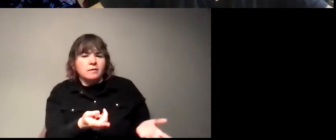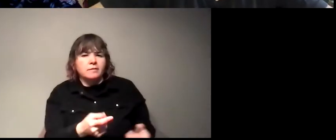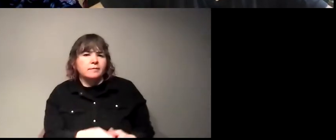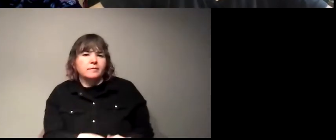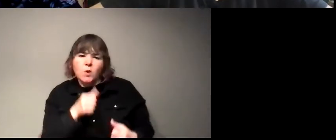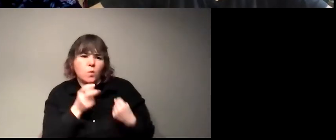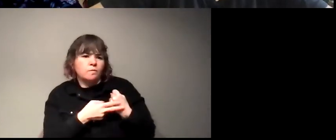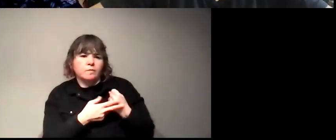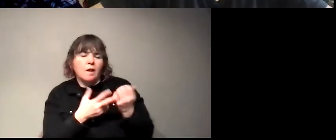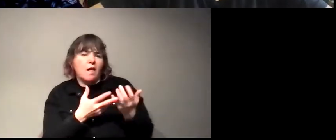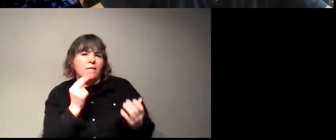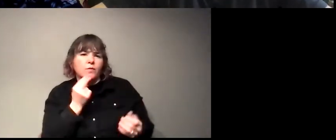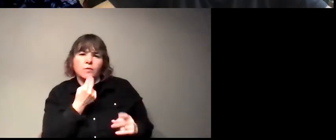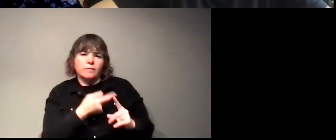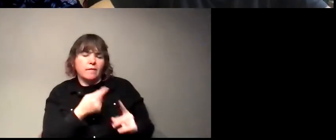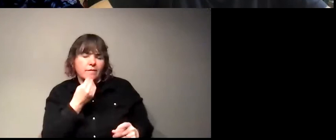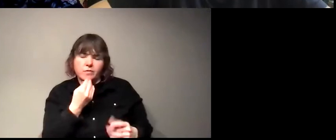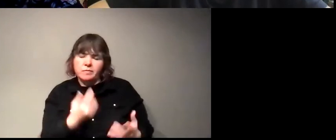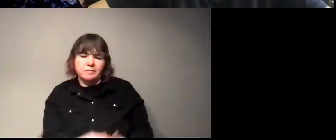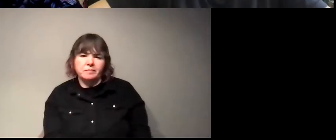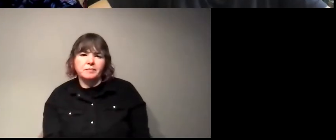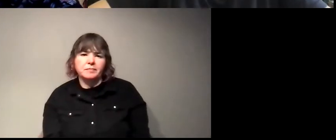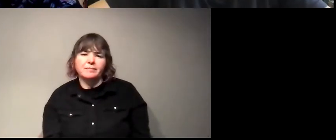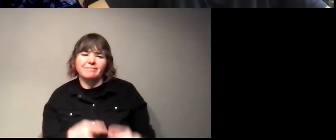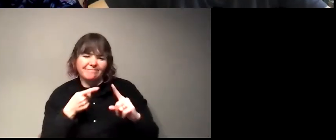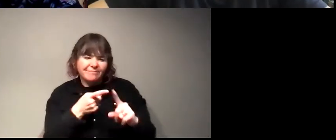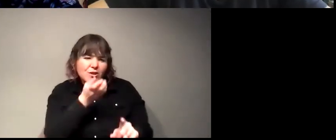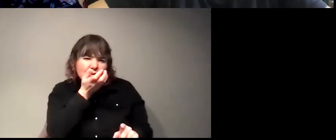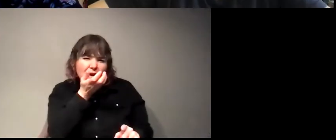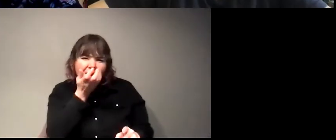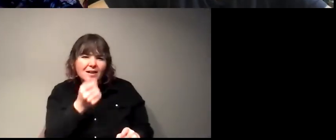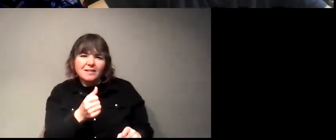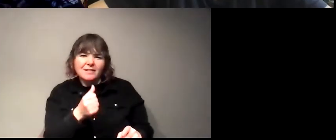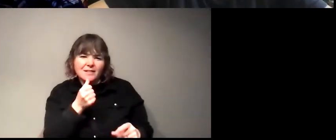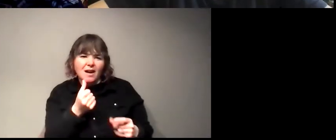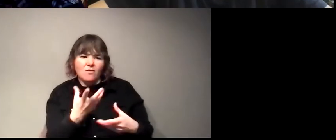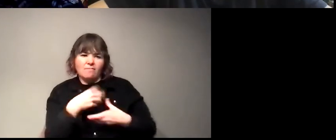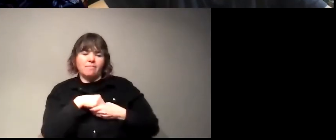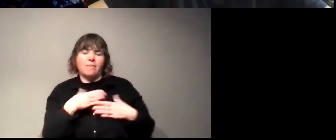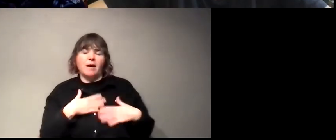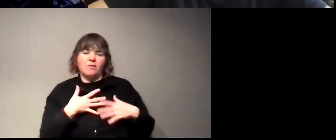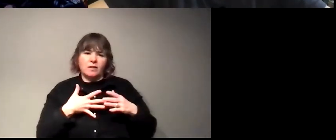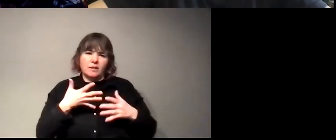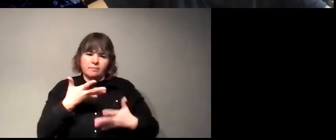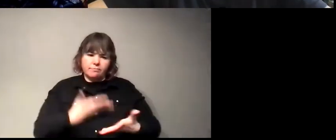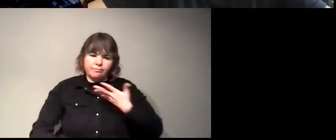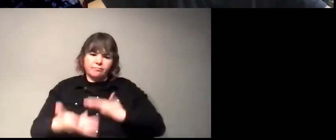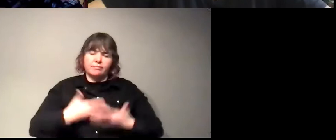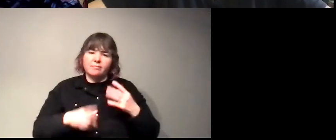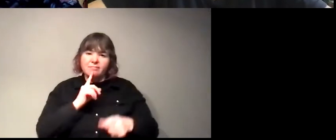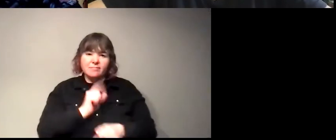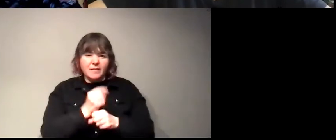store a lot of the nutrients that they get from their food, especially like grasses. That stuff doesn't go into their body. So they have to eat a ton of it, literal